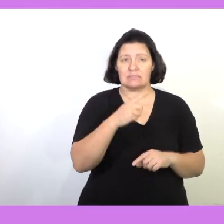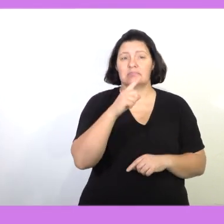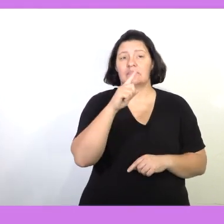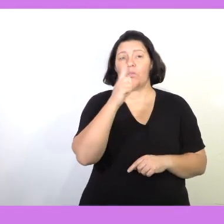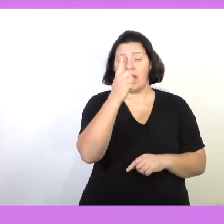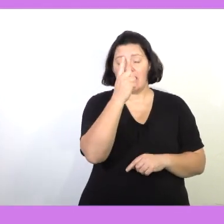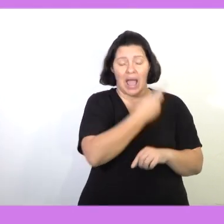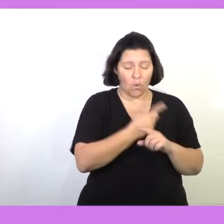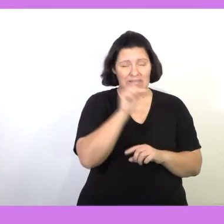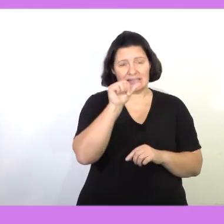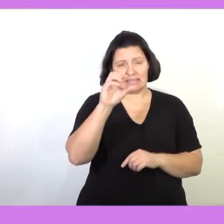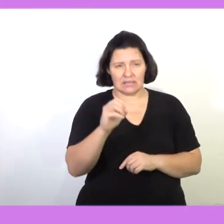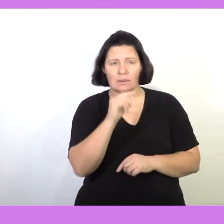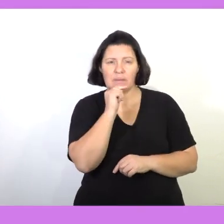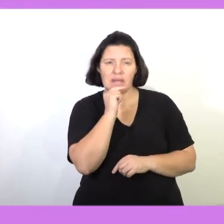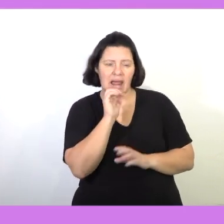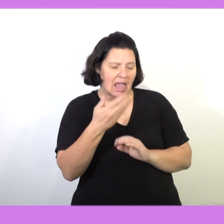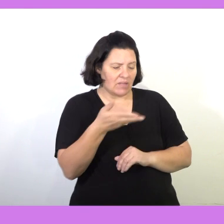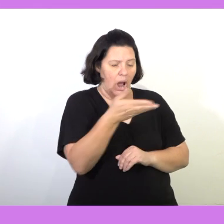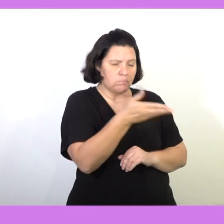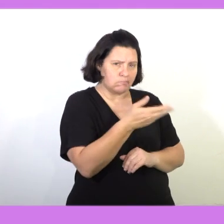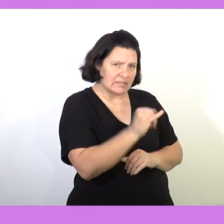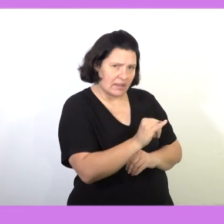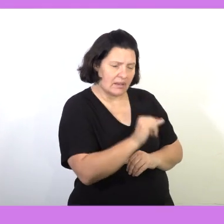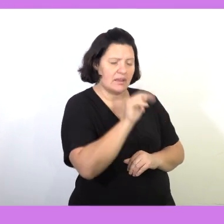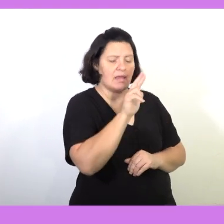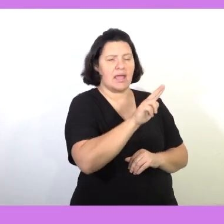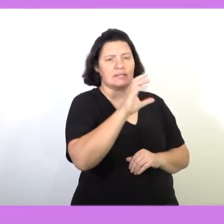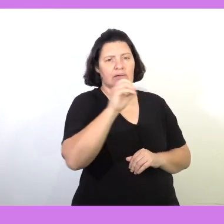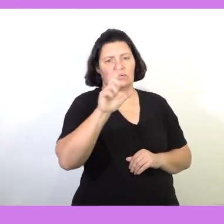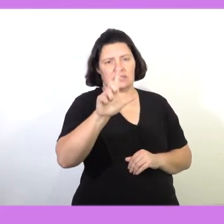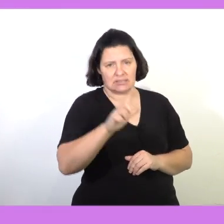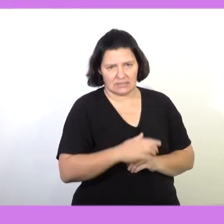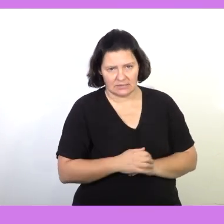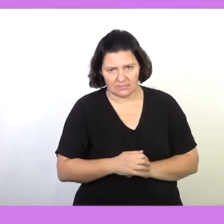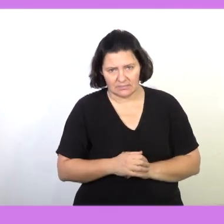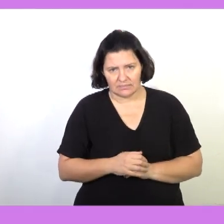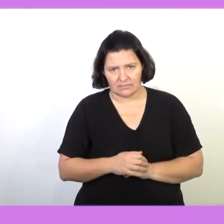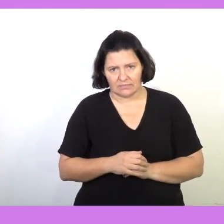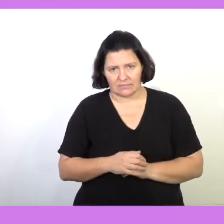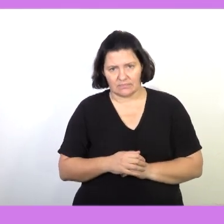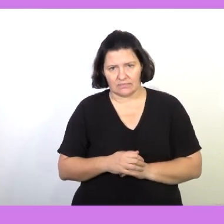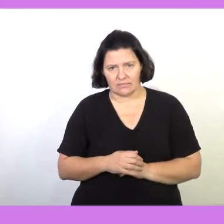is 60. Then we can say there were 800 liters.